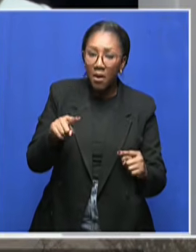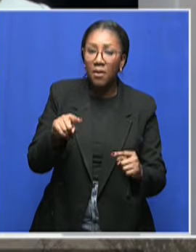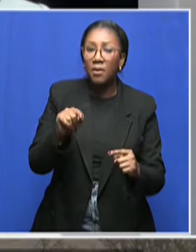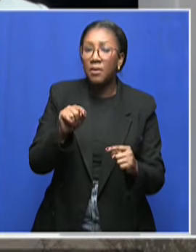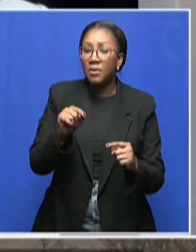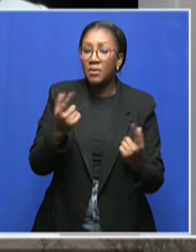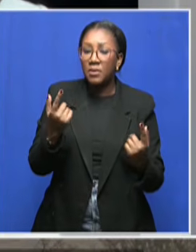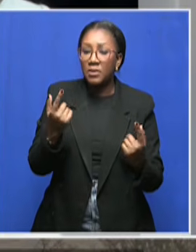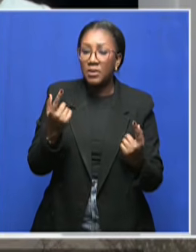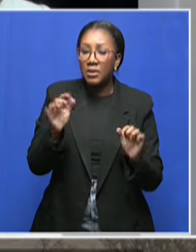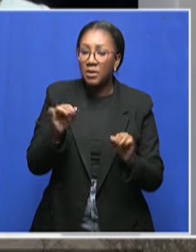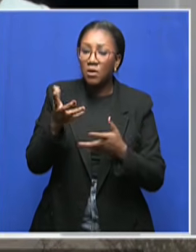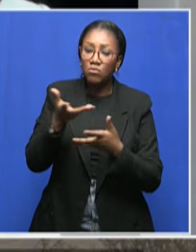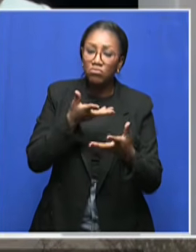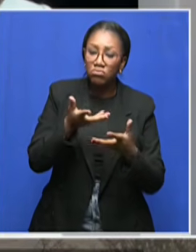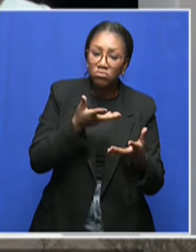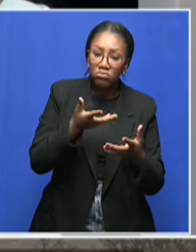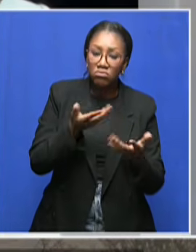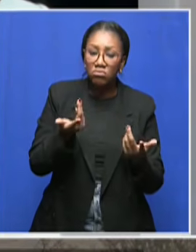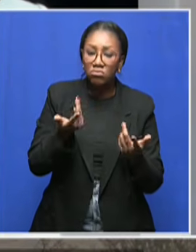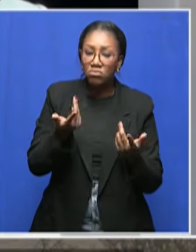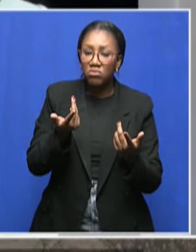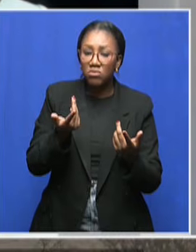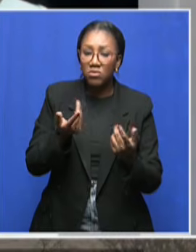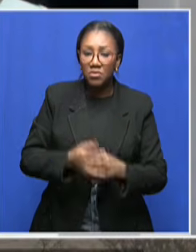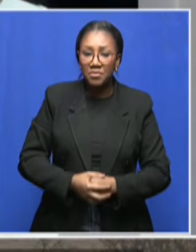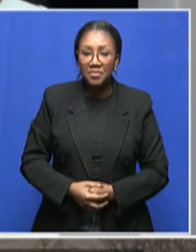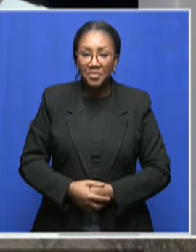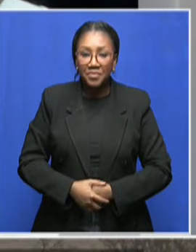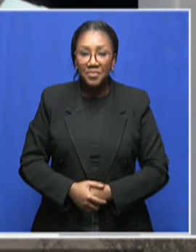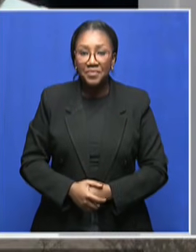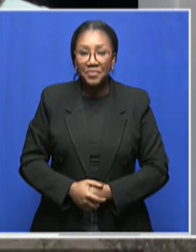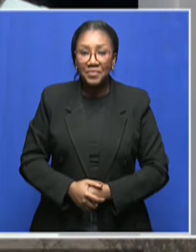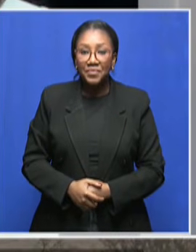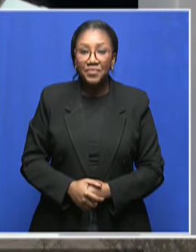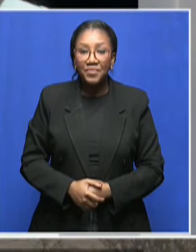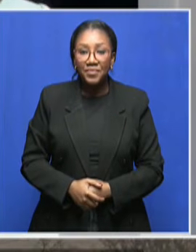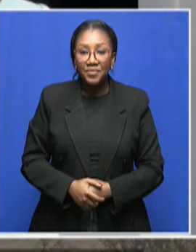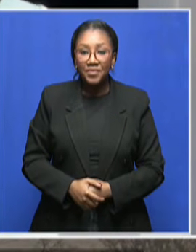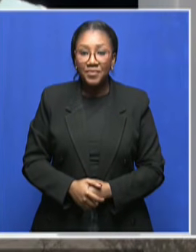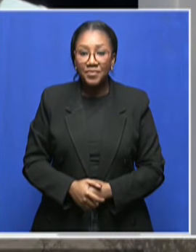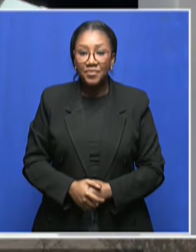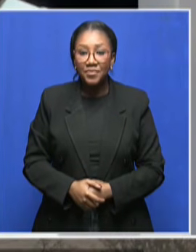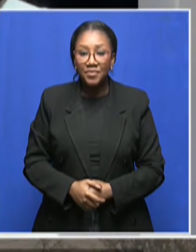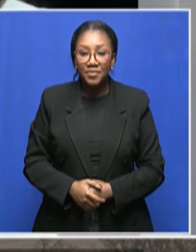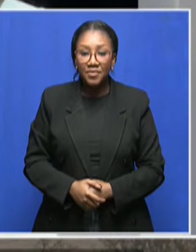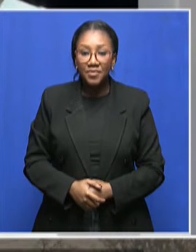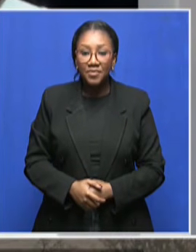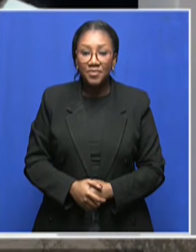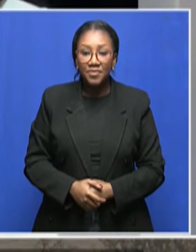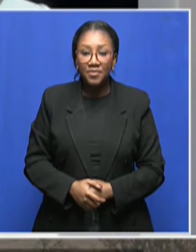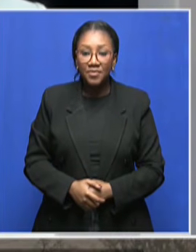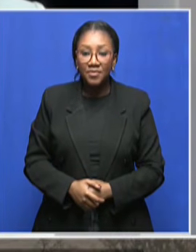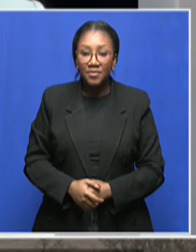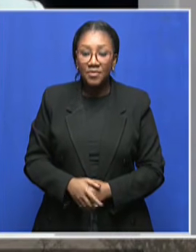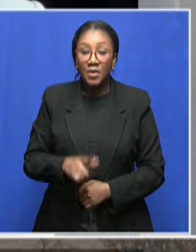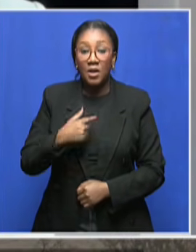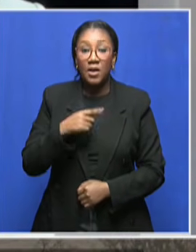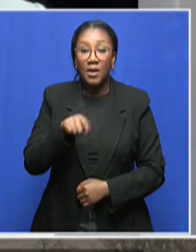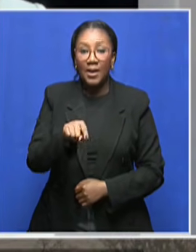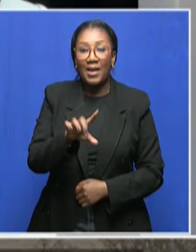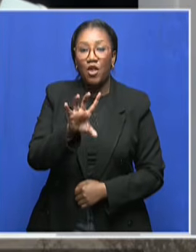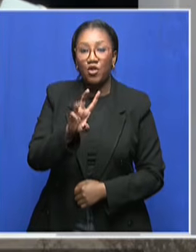the conversations that are also going to be had, you know, as you showcase at the exhibition, etc. So I'll be speaking on